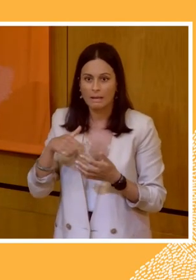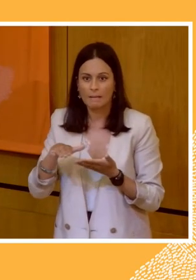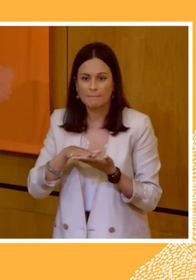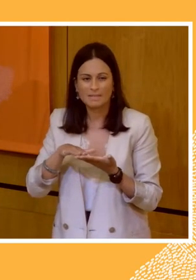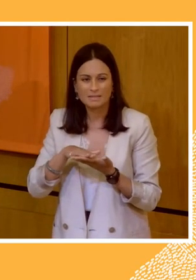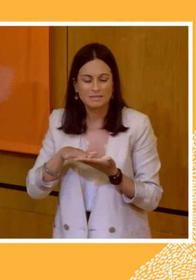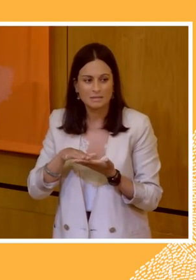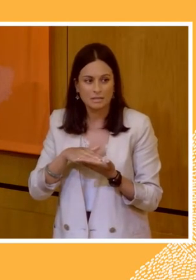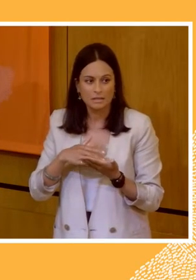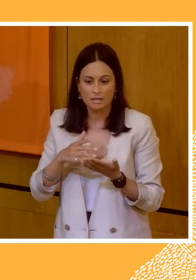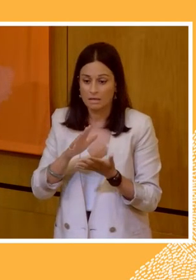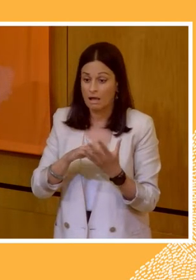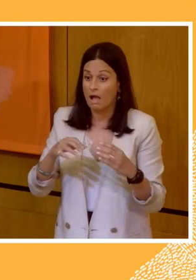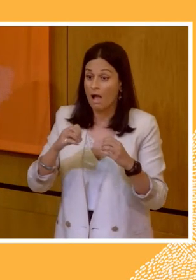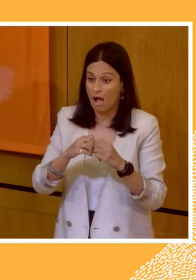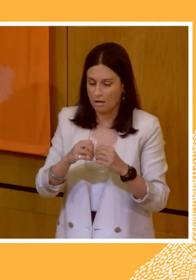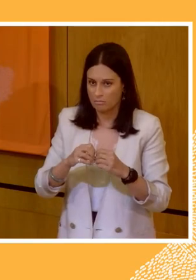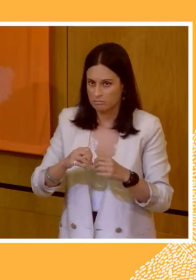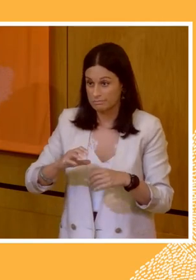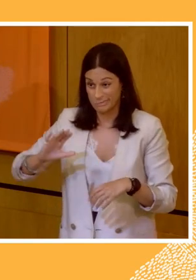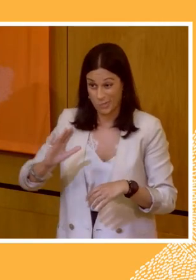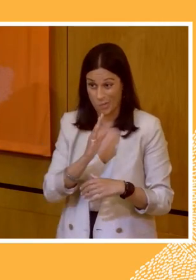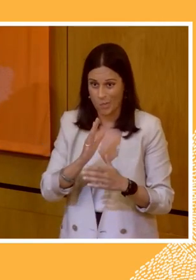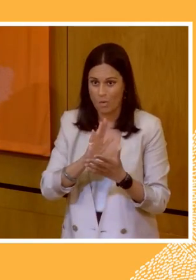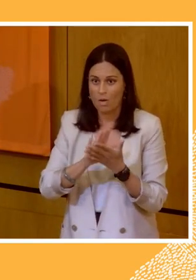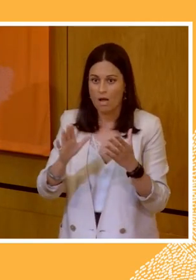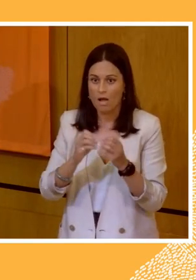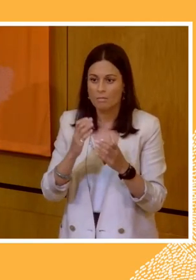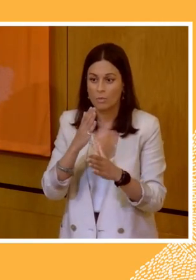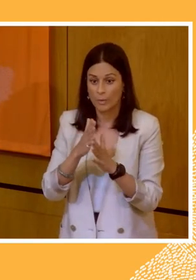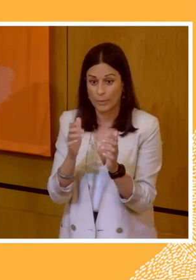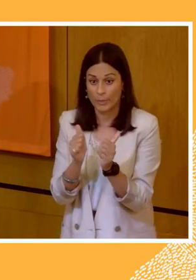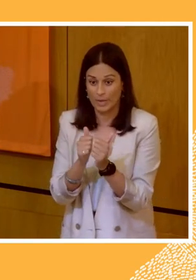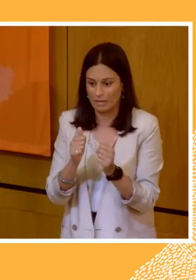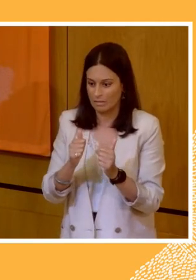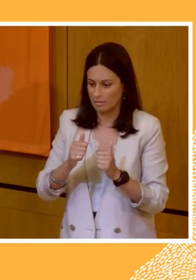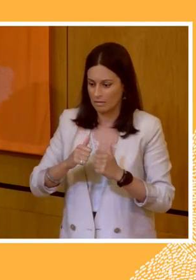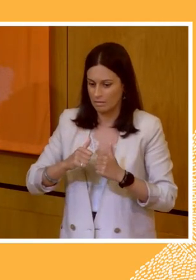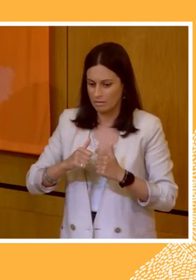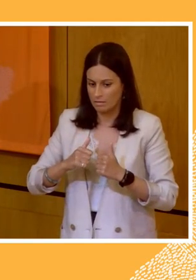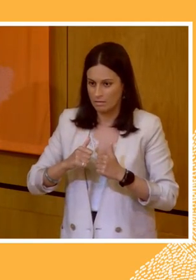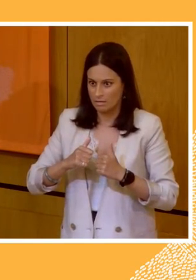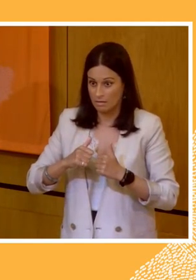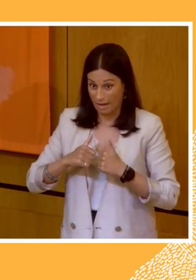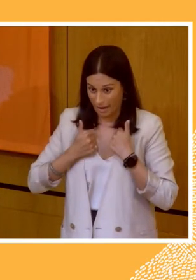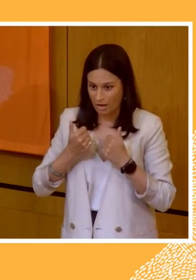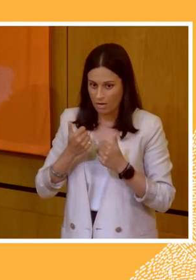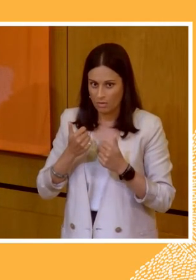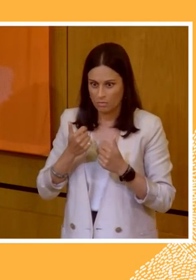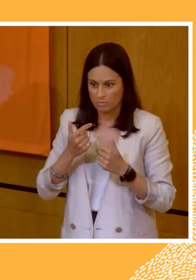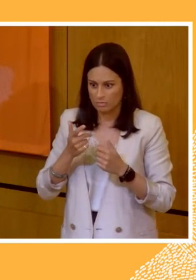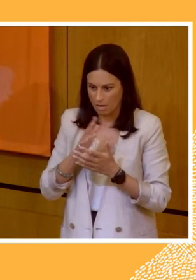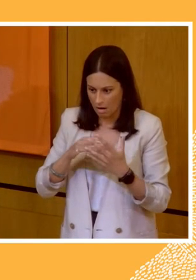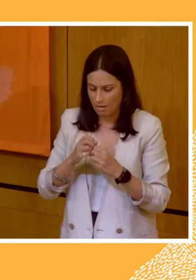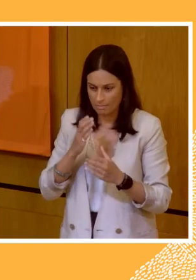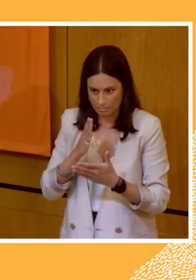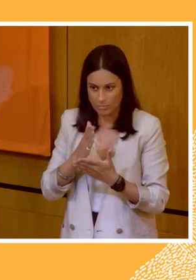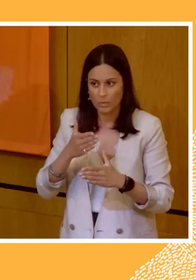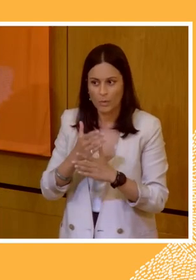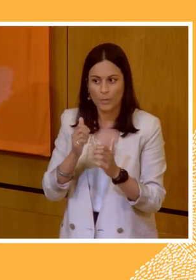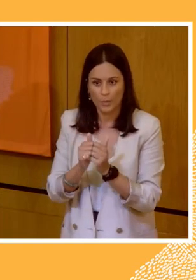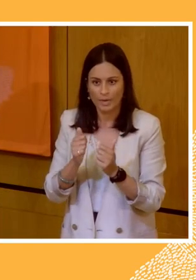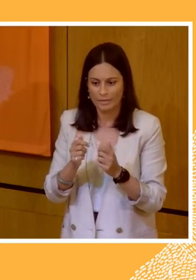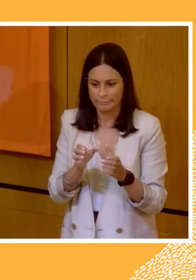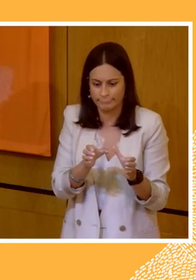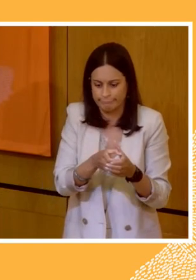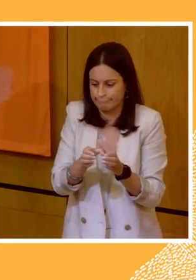most of the hubs that, all the hubs that we're working with are marginalized communities, and these